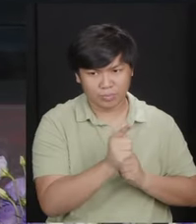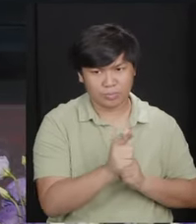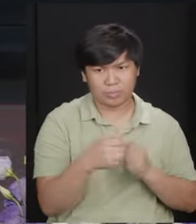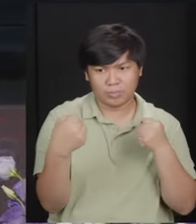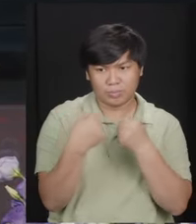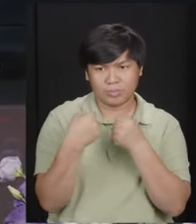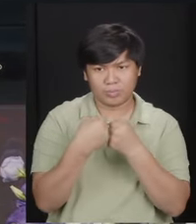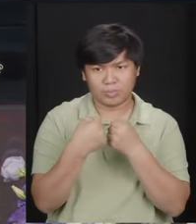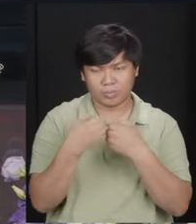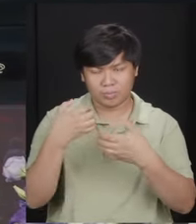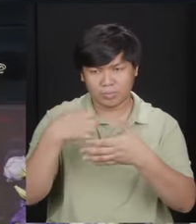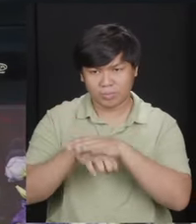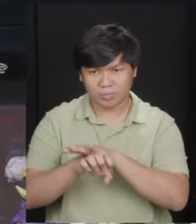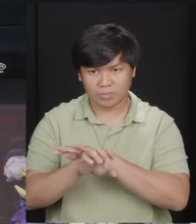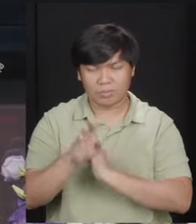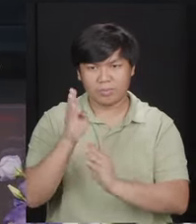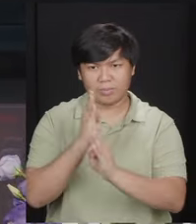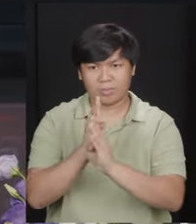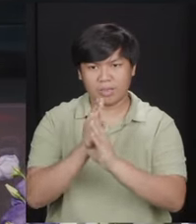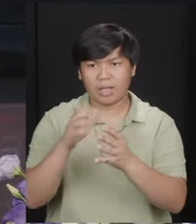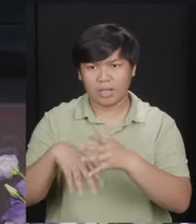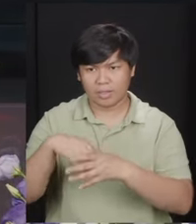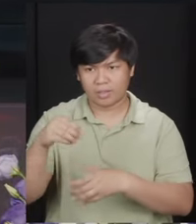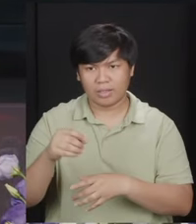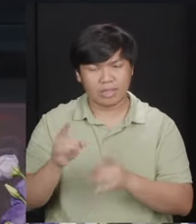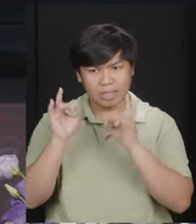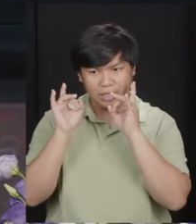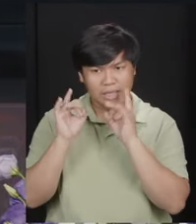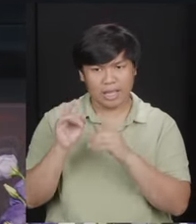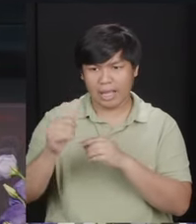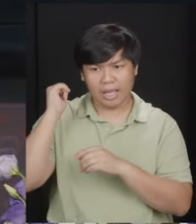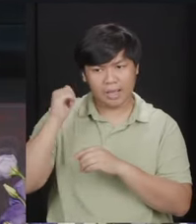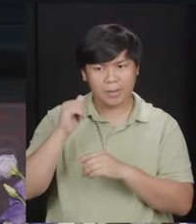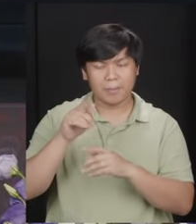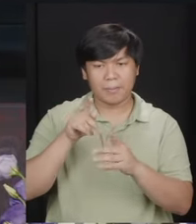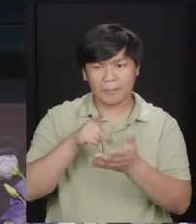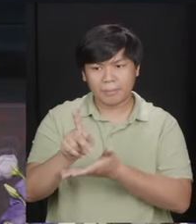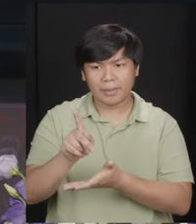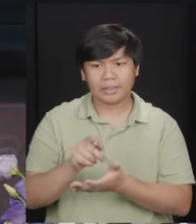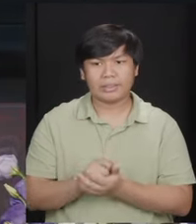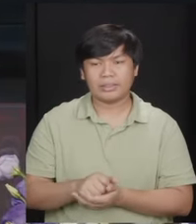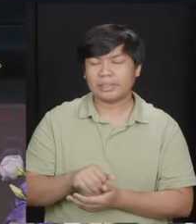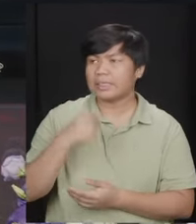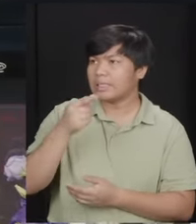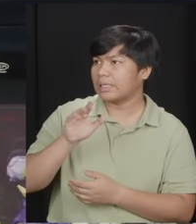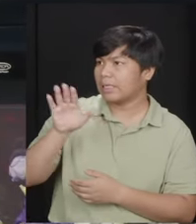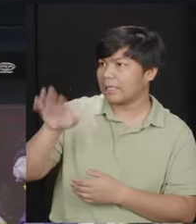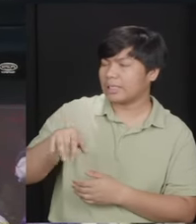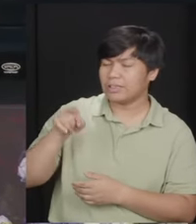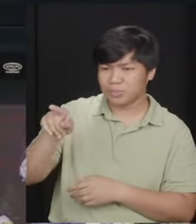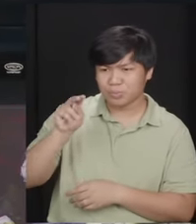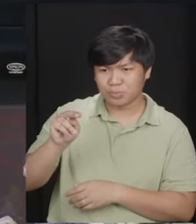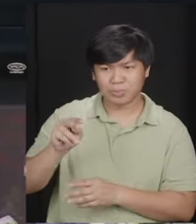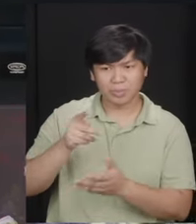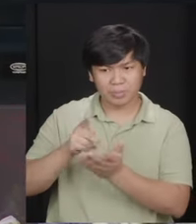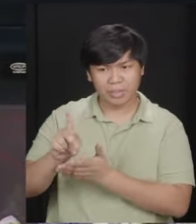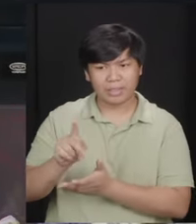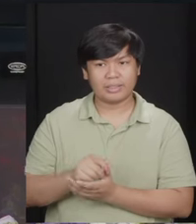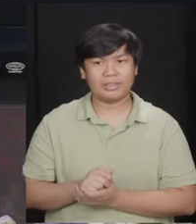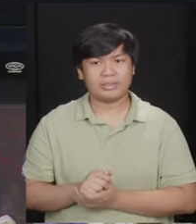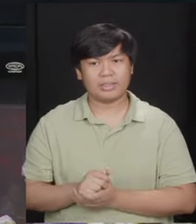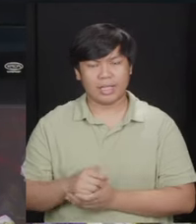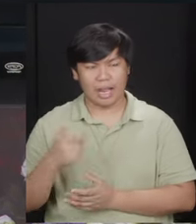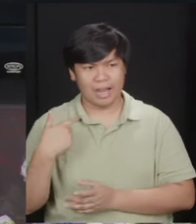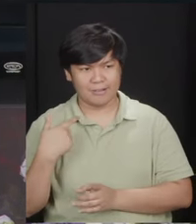bus. And when they got off the bus, they refused to pay. So Jack's, the driver, said, "Hey, you need to pay." They threatened